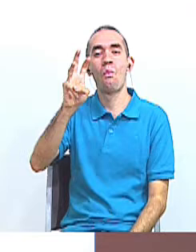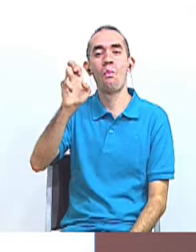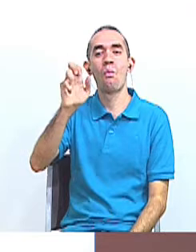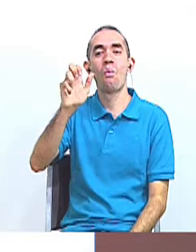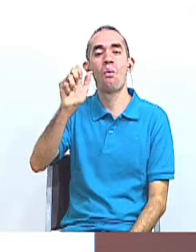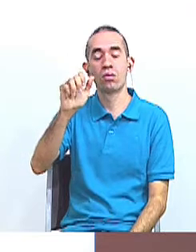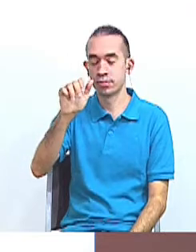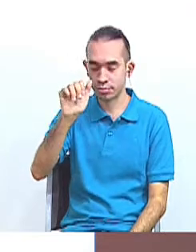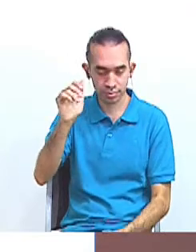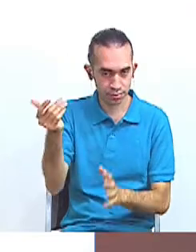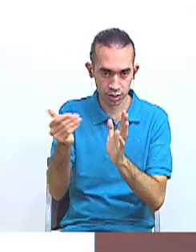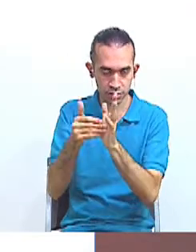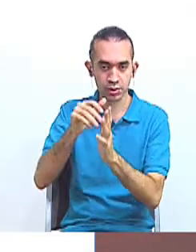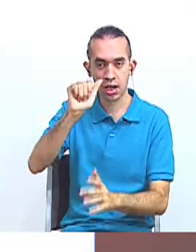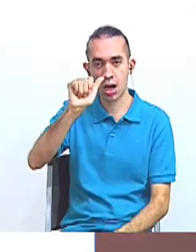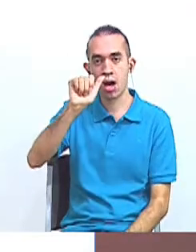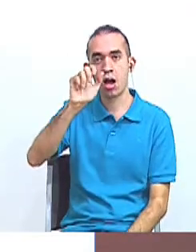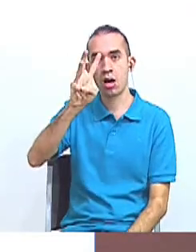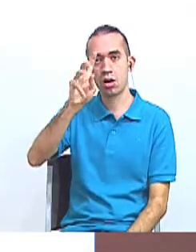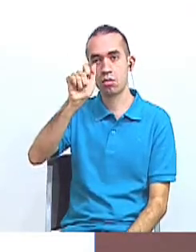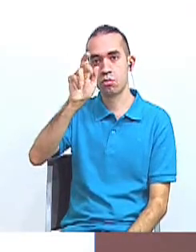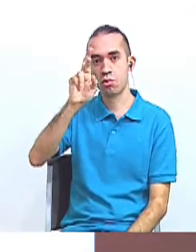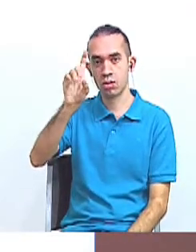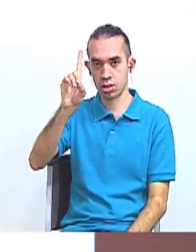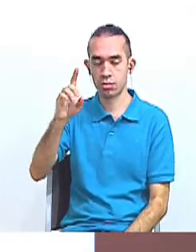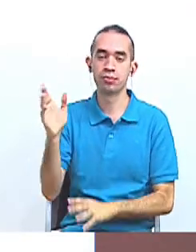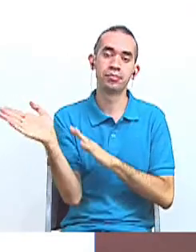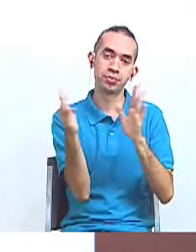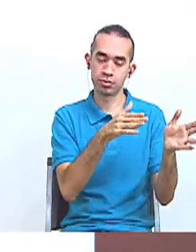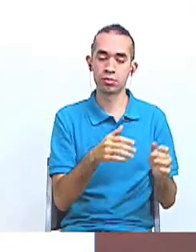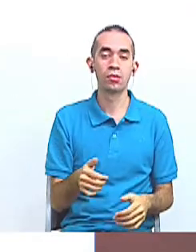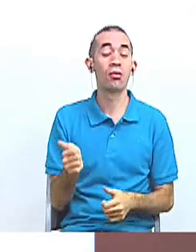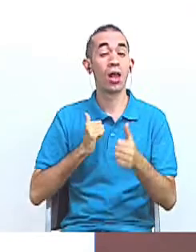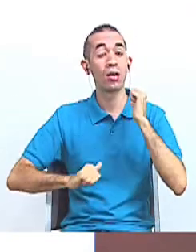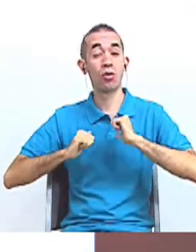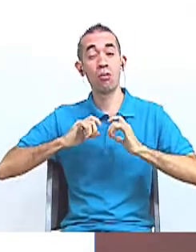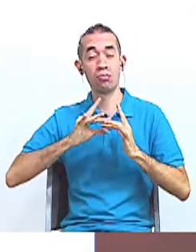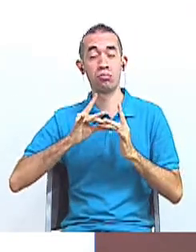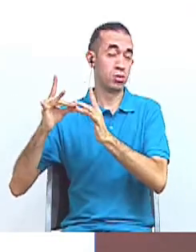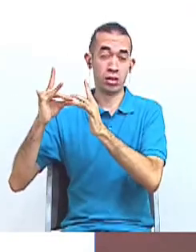award. And to be the main actor or actress in a movie.